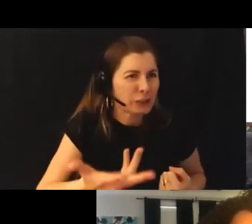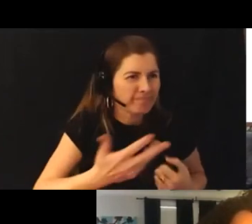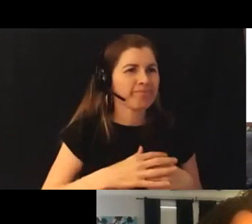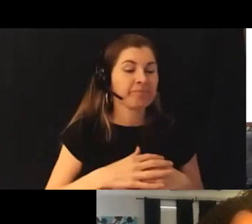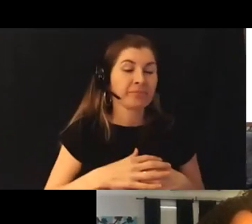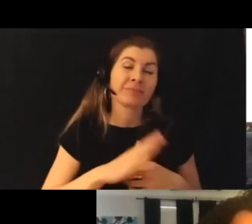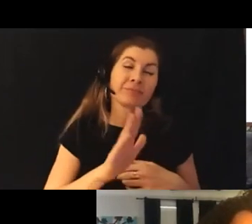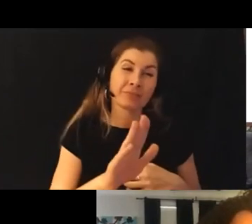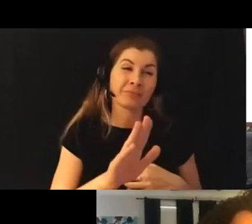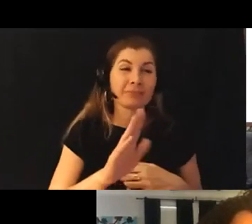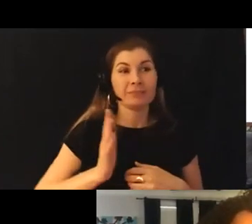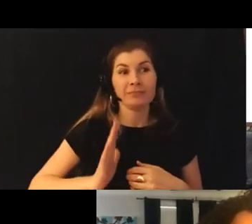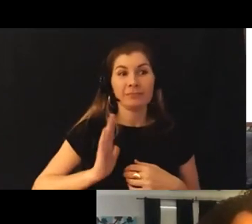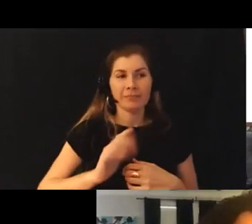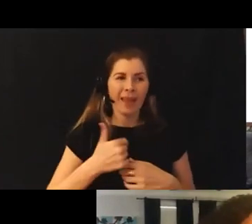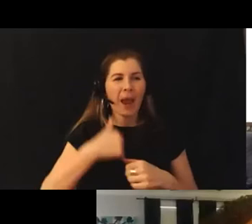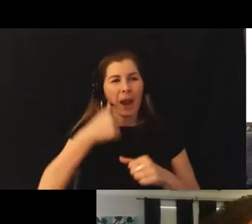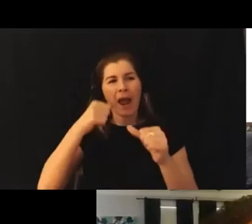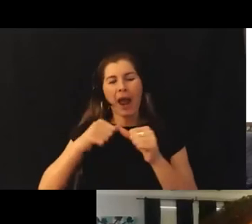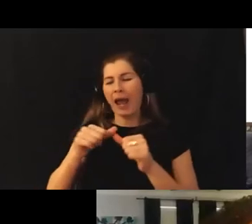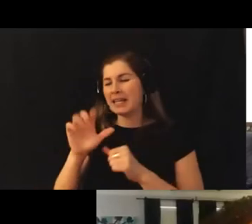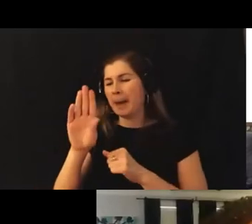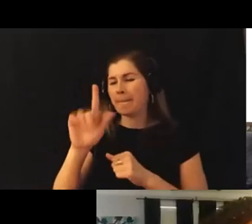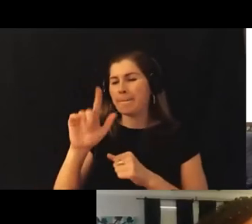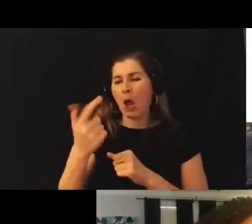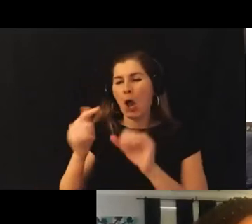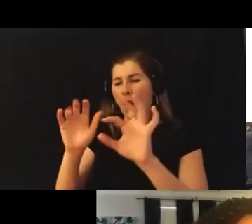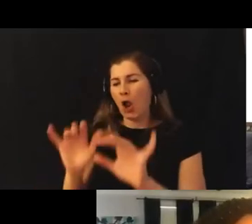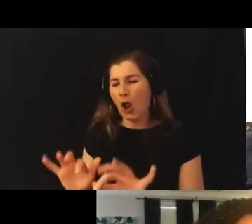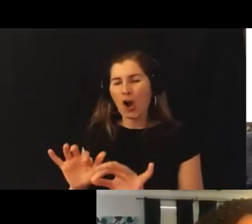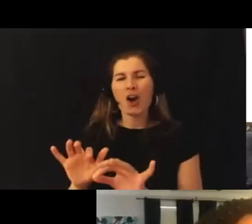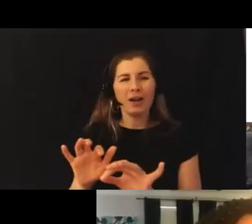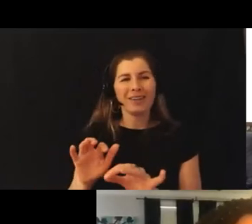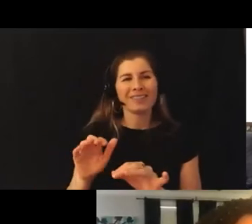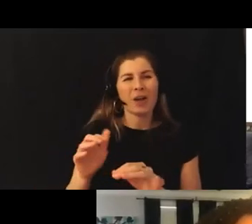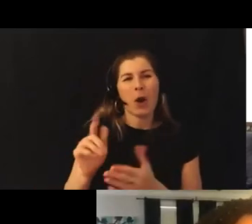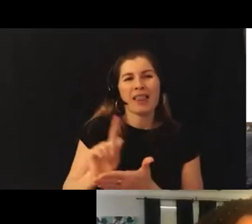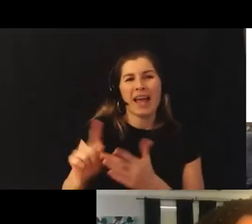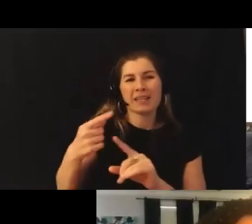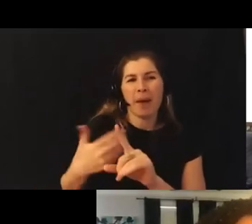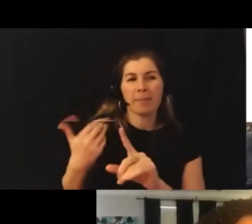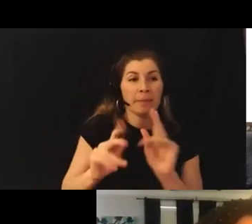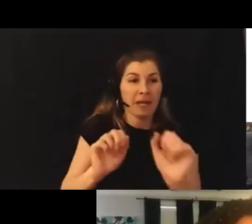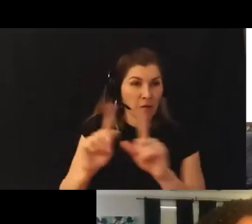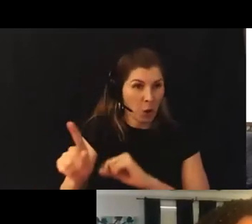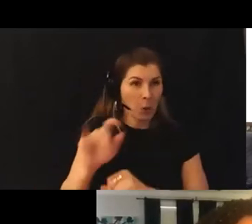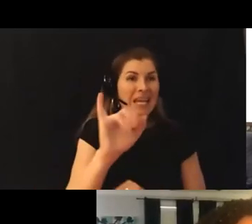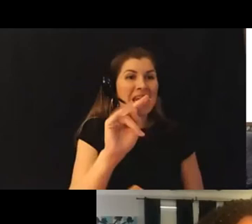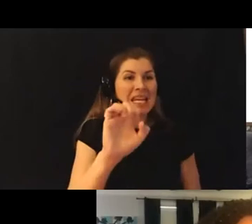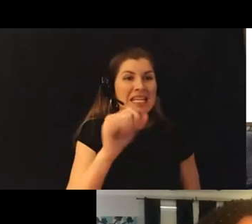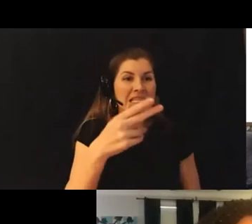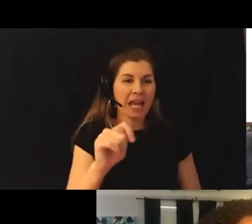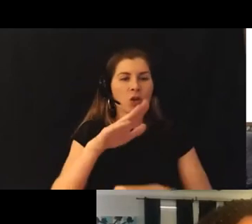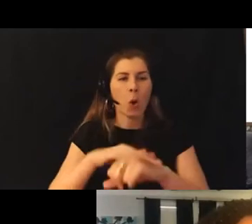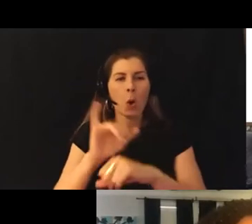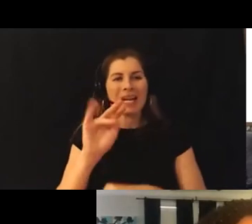actually did a quick blog about it on Teaching Artists Guild last month's Insight, so people could go there and also look at some trainings